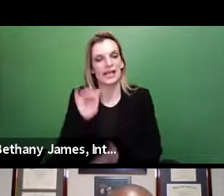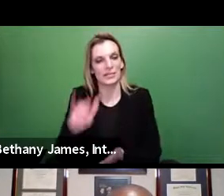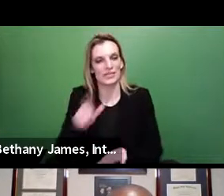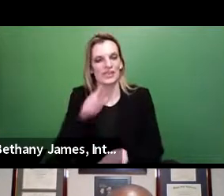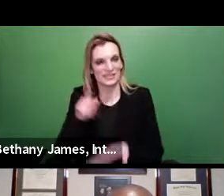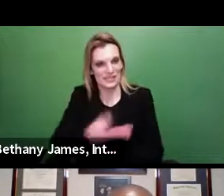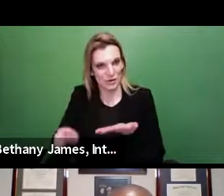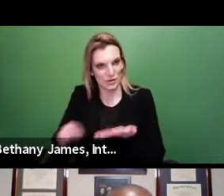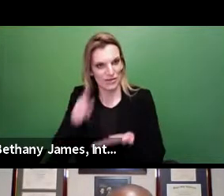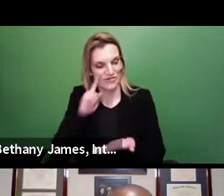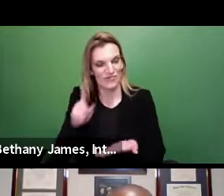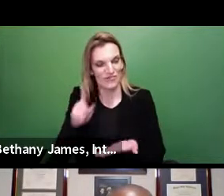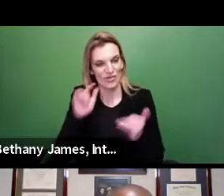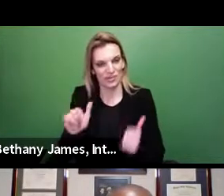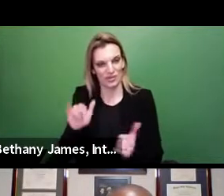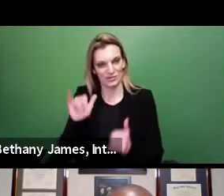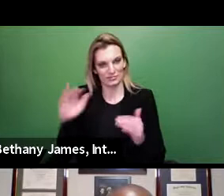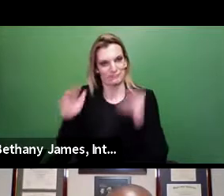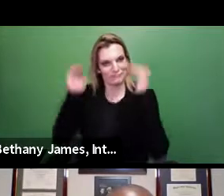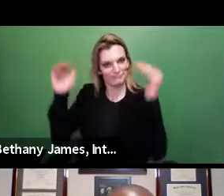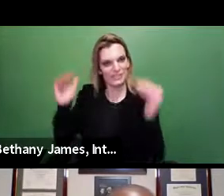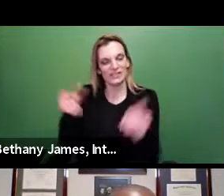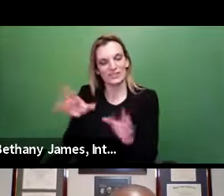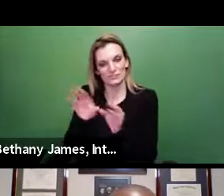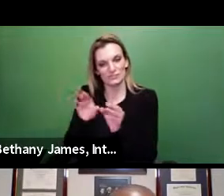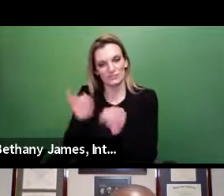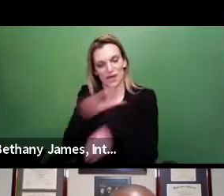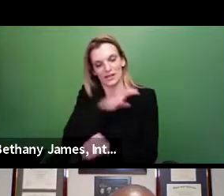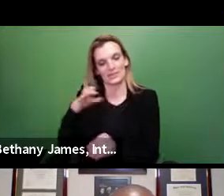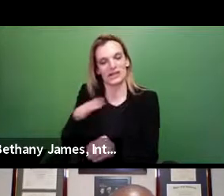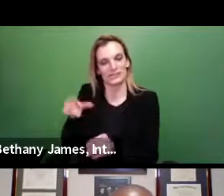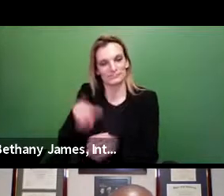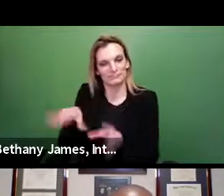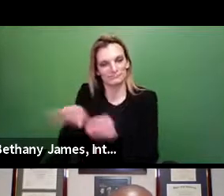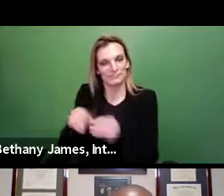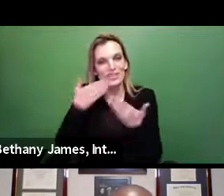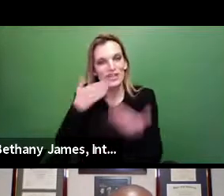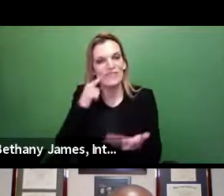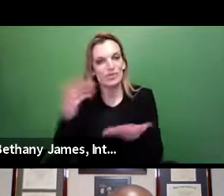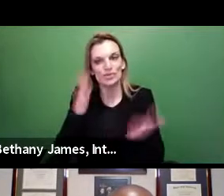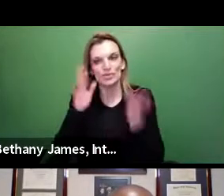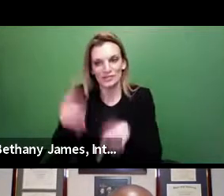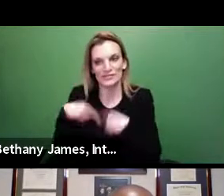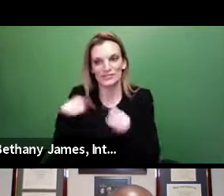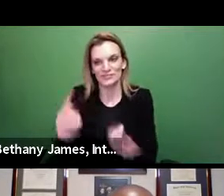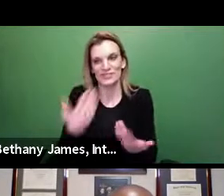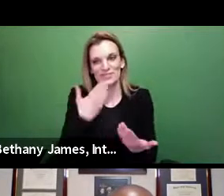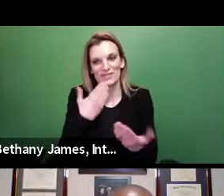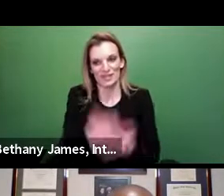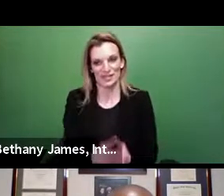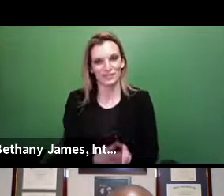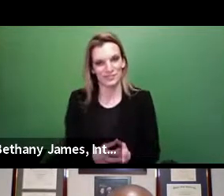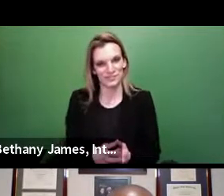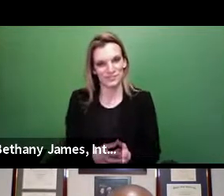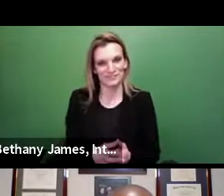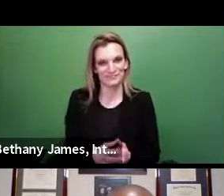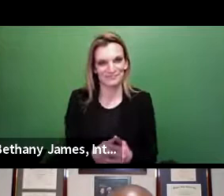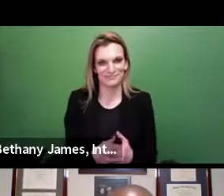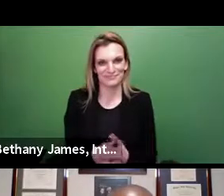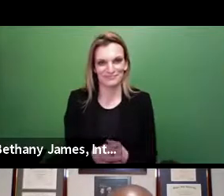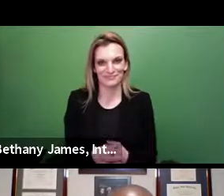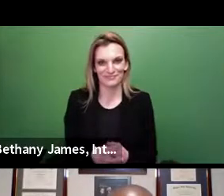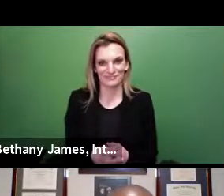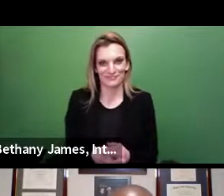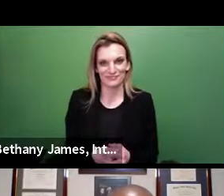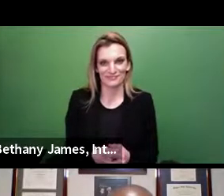on the executive committee. So Commissioner Sakwa, thank you very much for your service on the commission. I